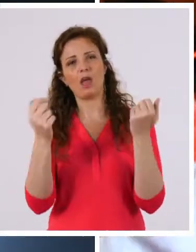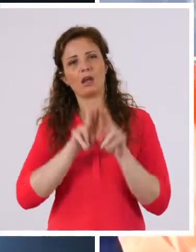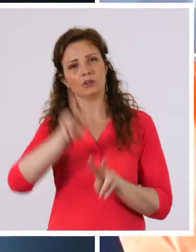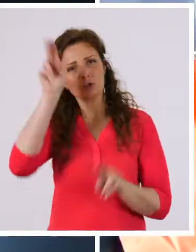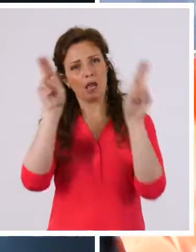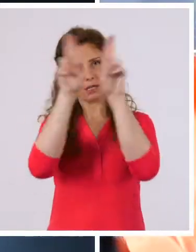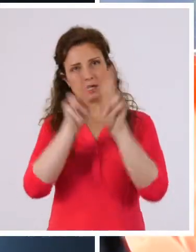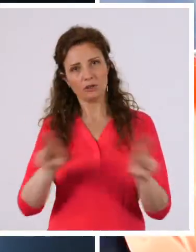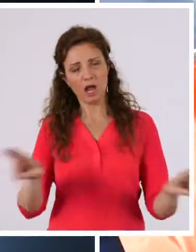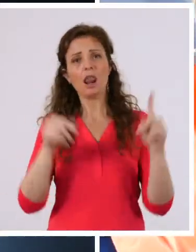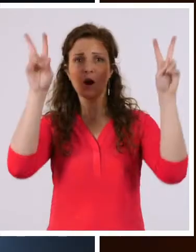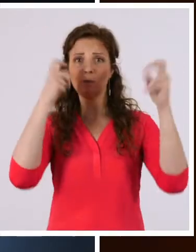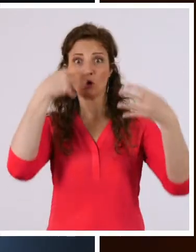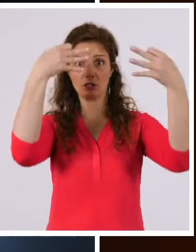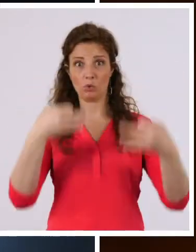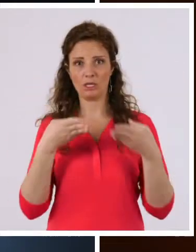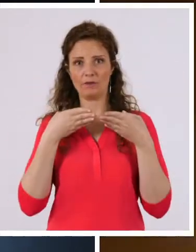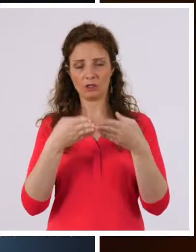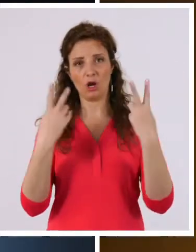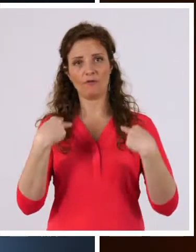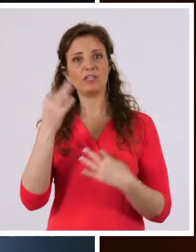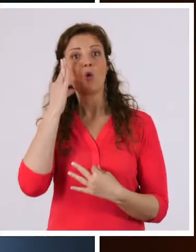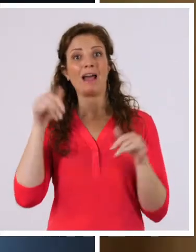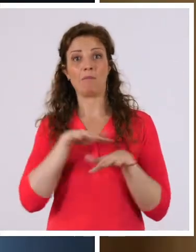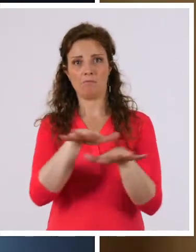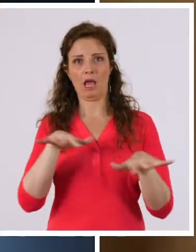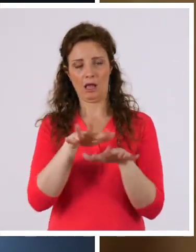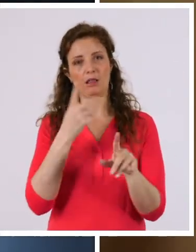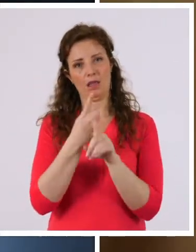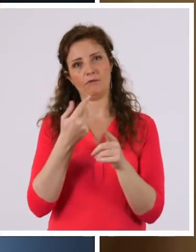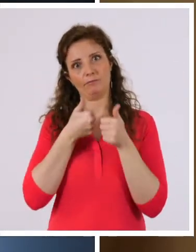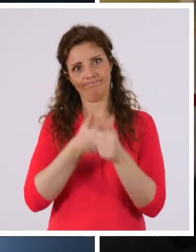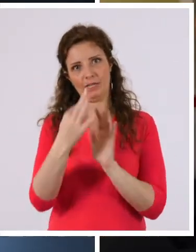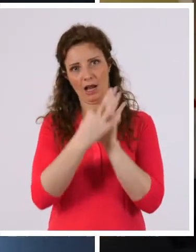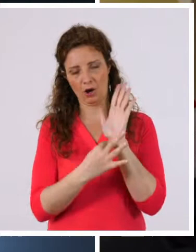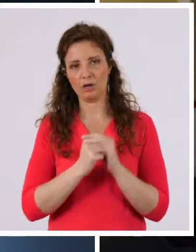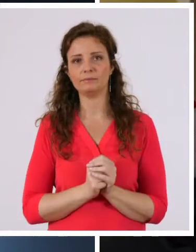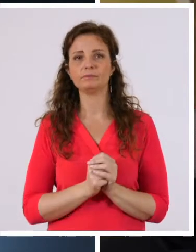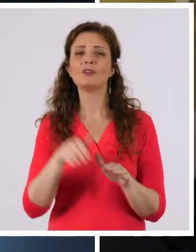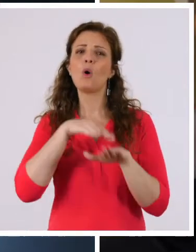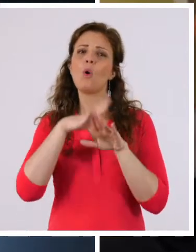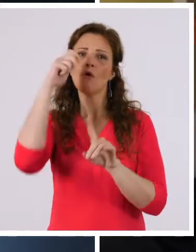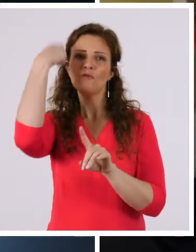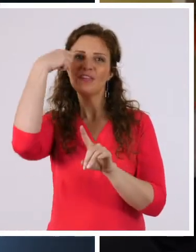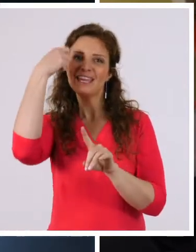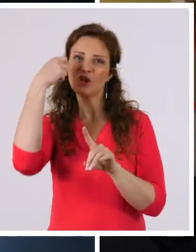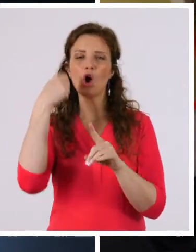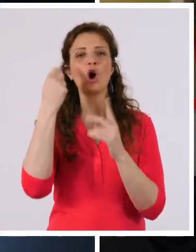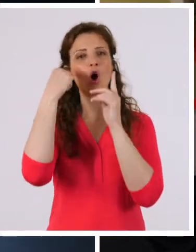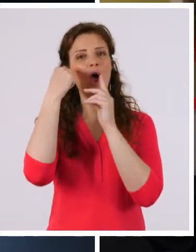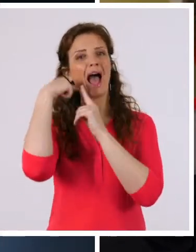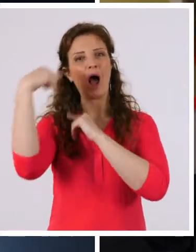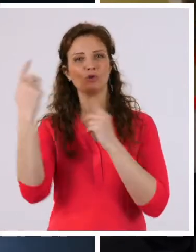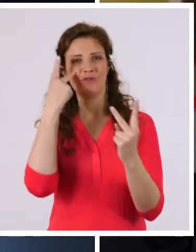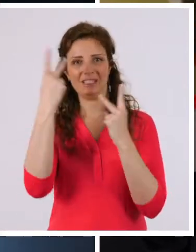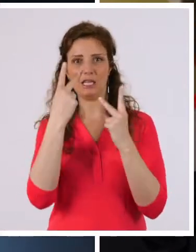life at sea. The use of this video has been recommended